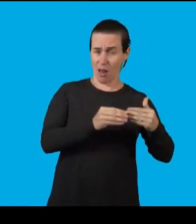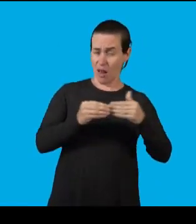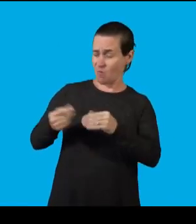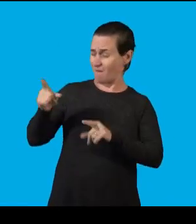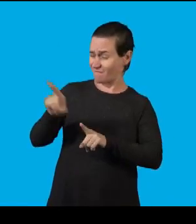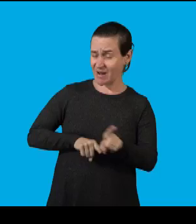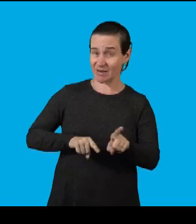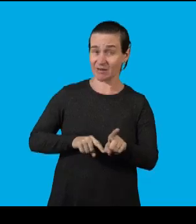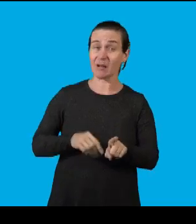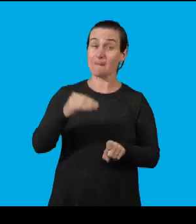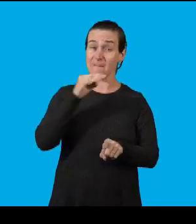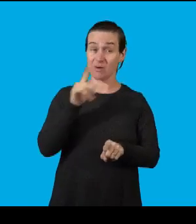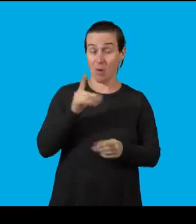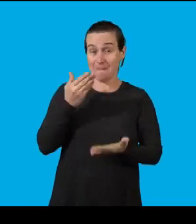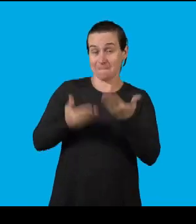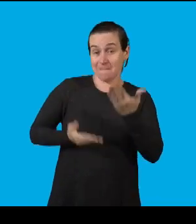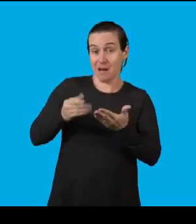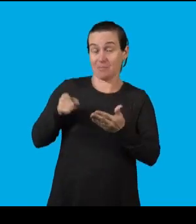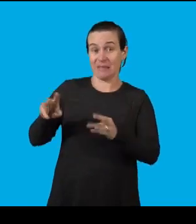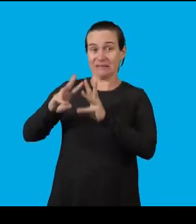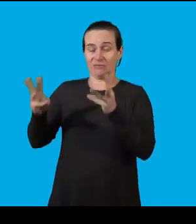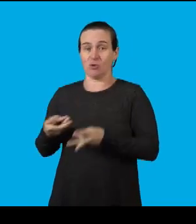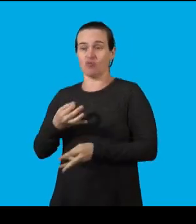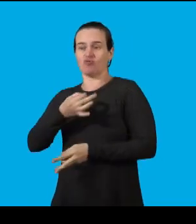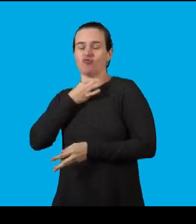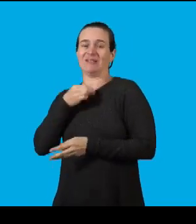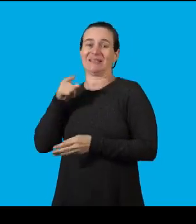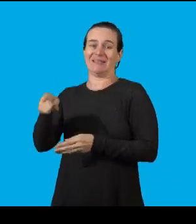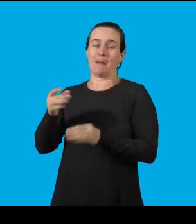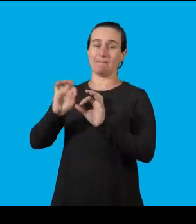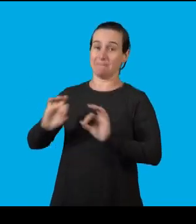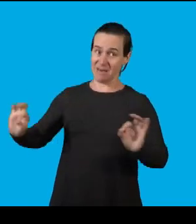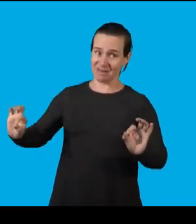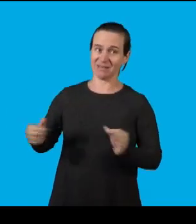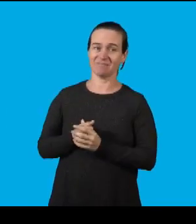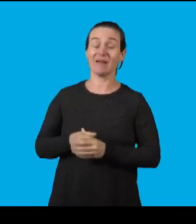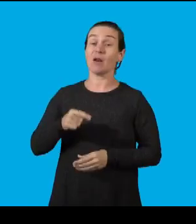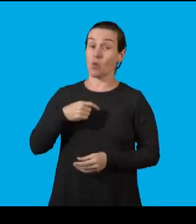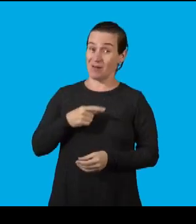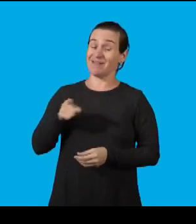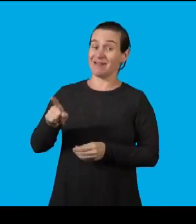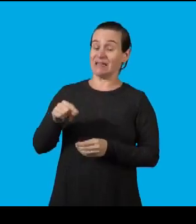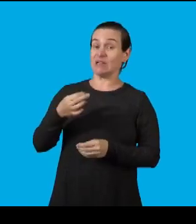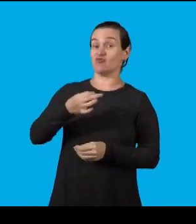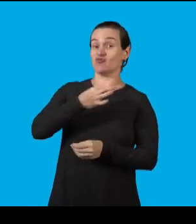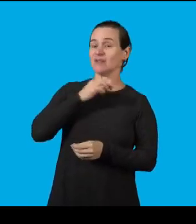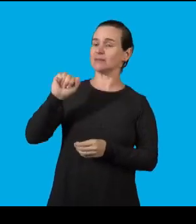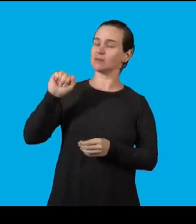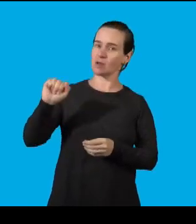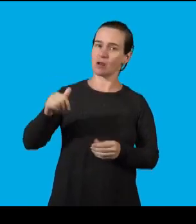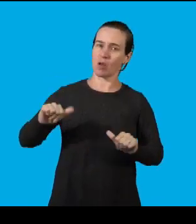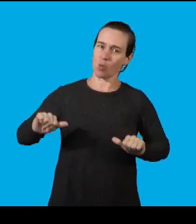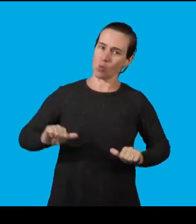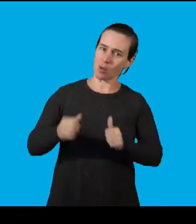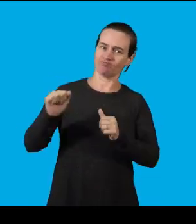in our leadership, we may endanger the peace of the world and we shall surely endanger